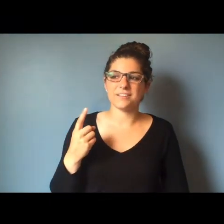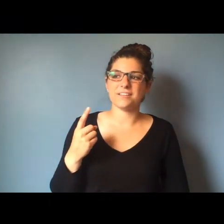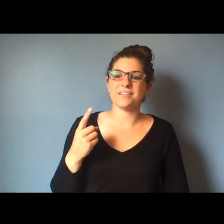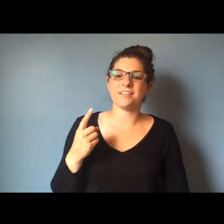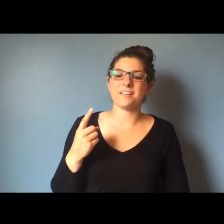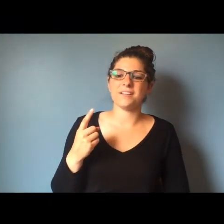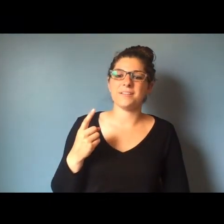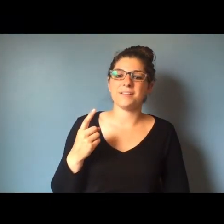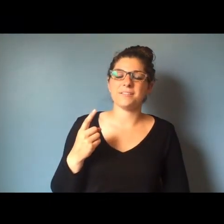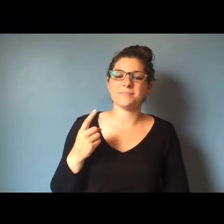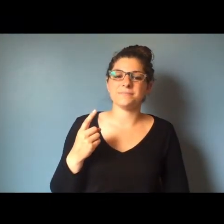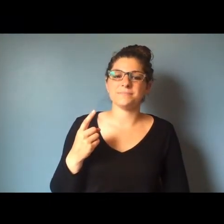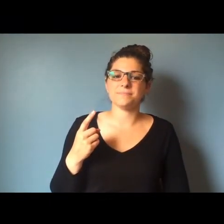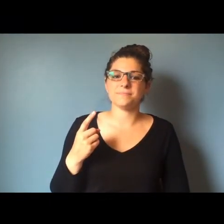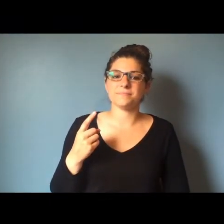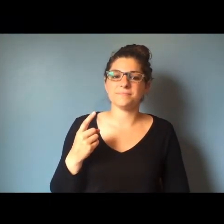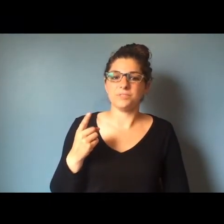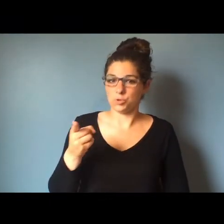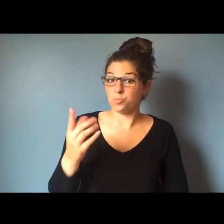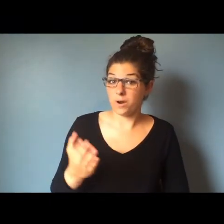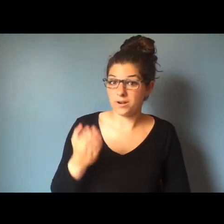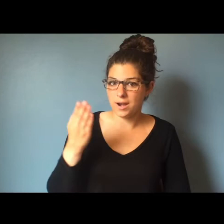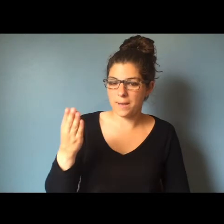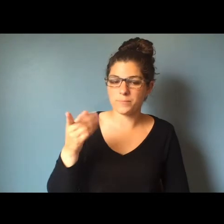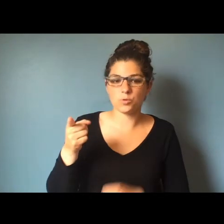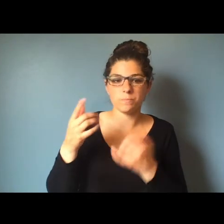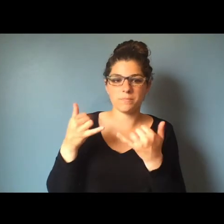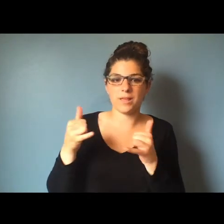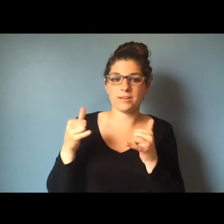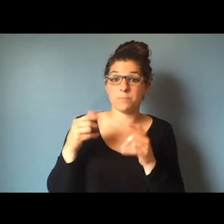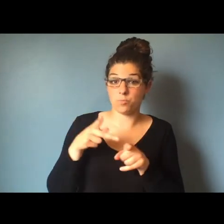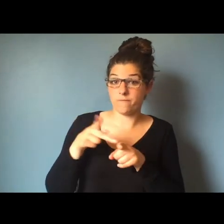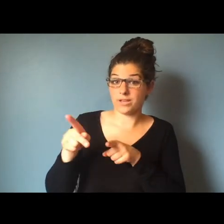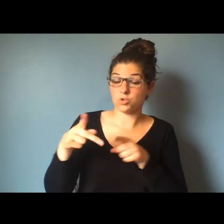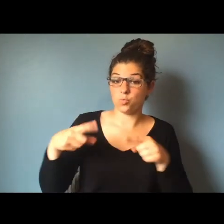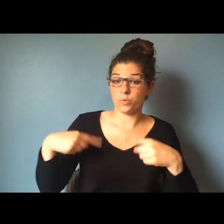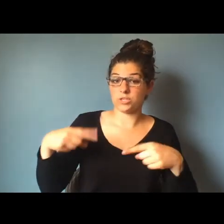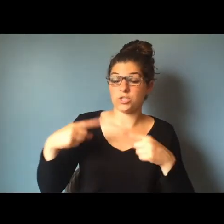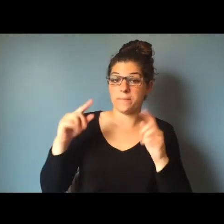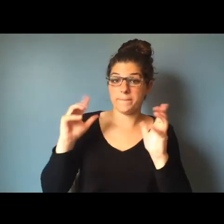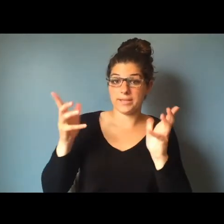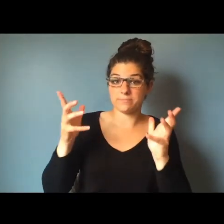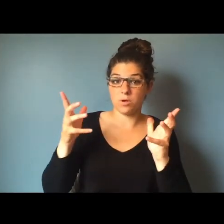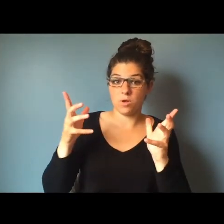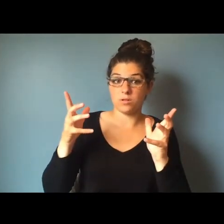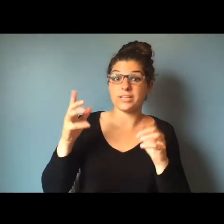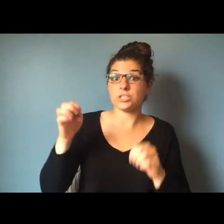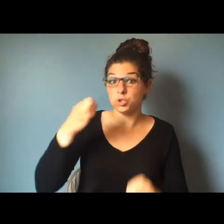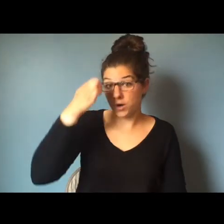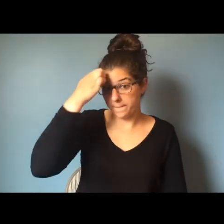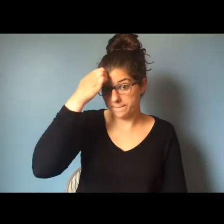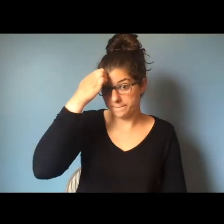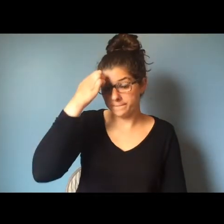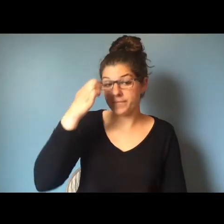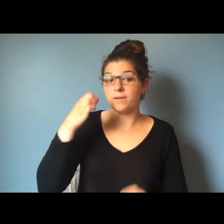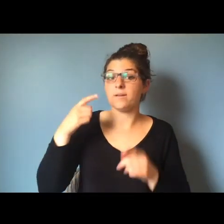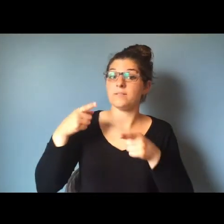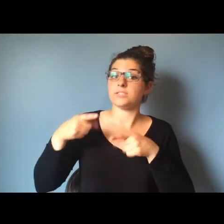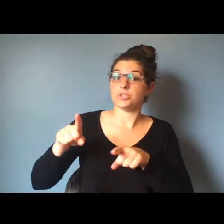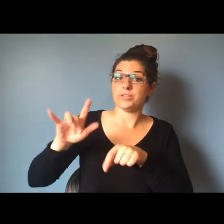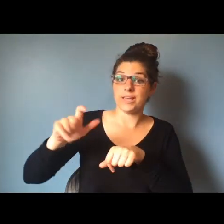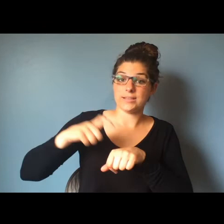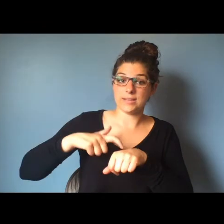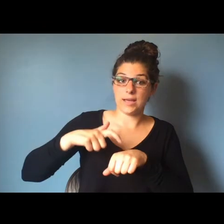those, actually you brought it up, you played professional wheelchair basketball in Europe. And during that